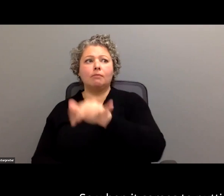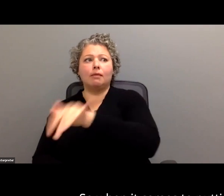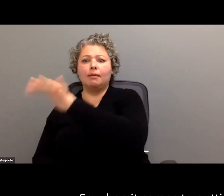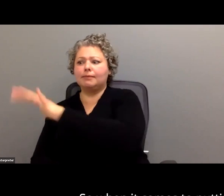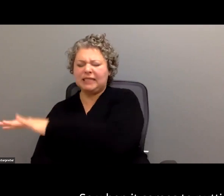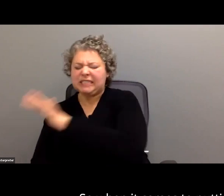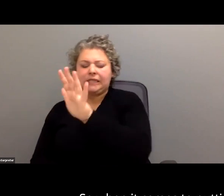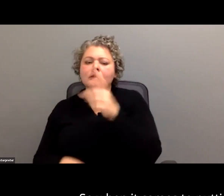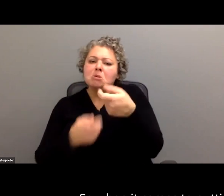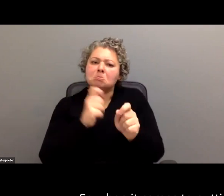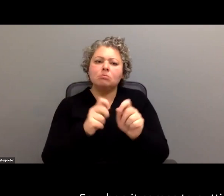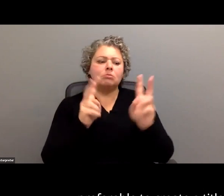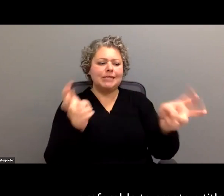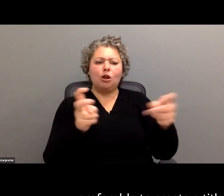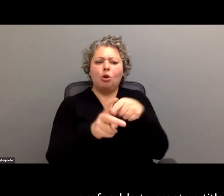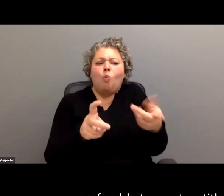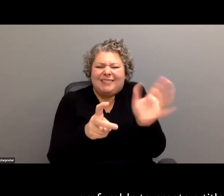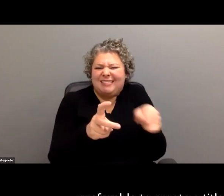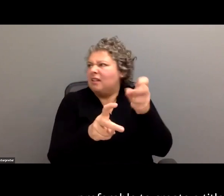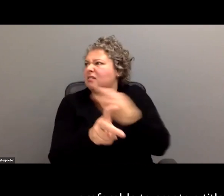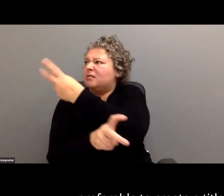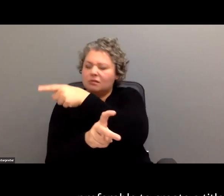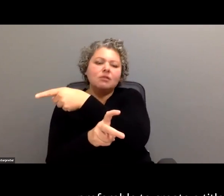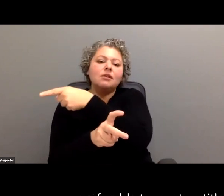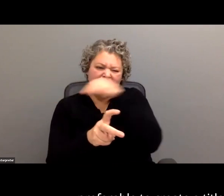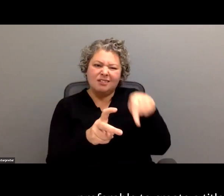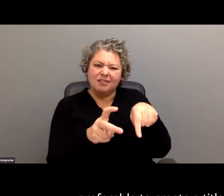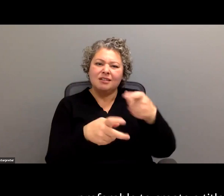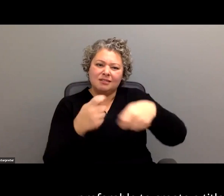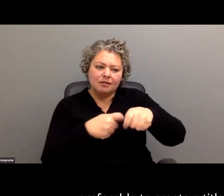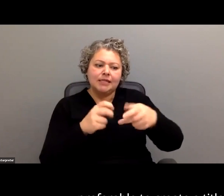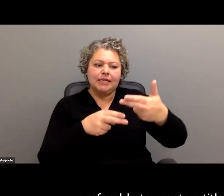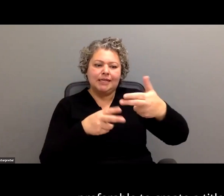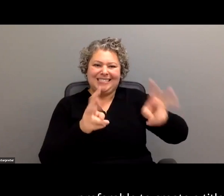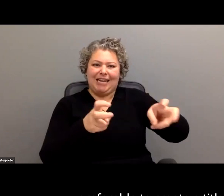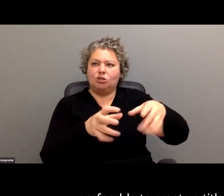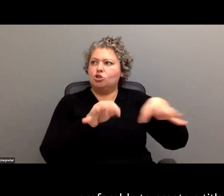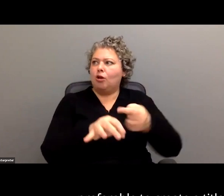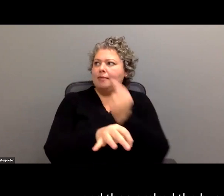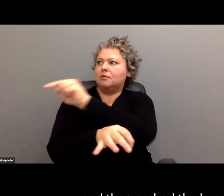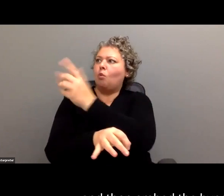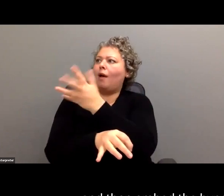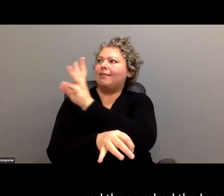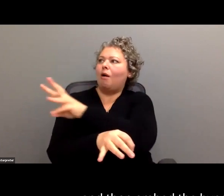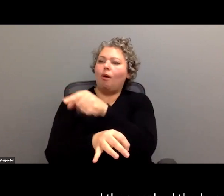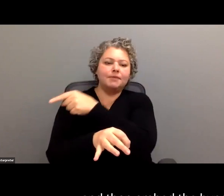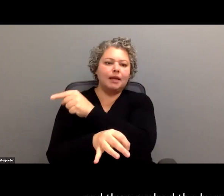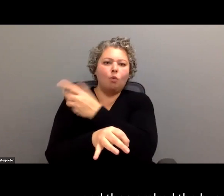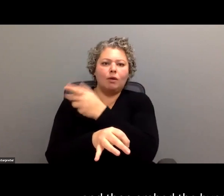website or whatever, it's preferable to create a title that describes where you'll be going when you click on that link, and